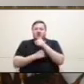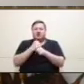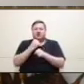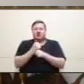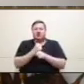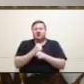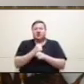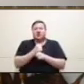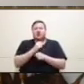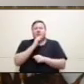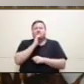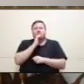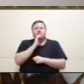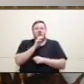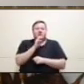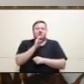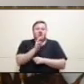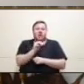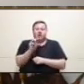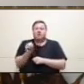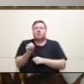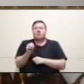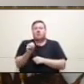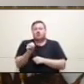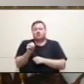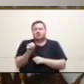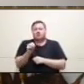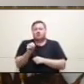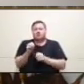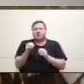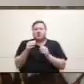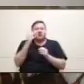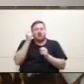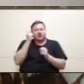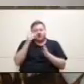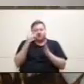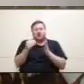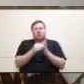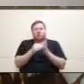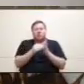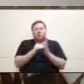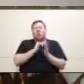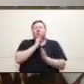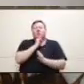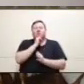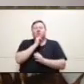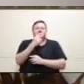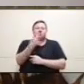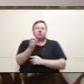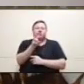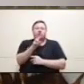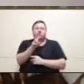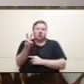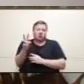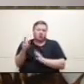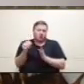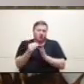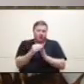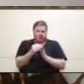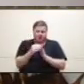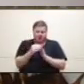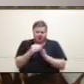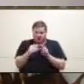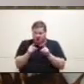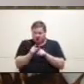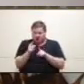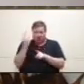mean I understand that you were appointed in 2022, August 2022. You mean even last year